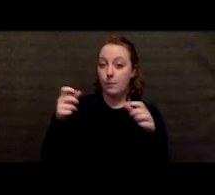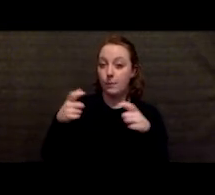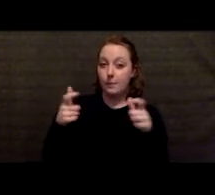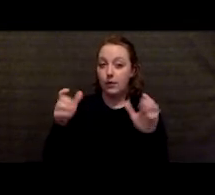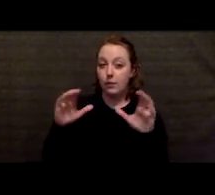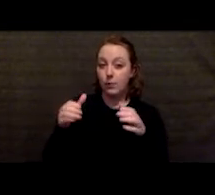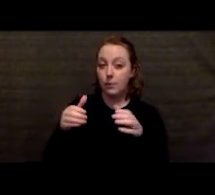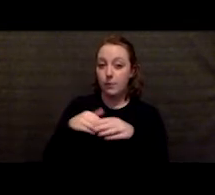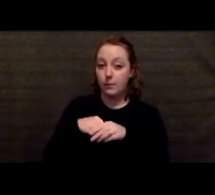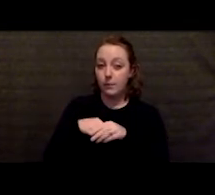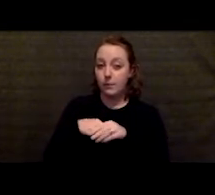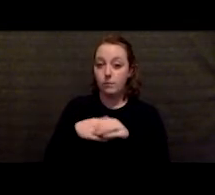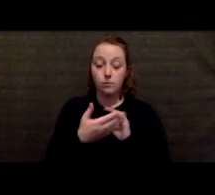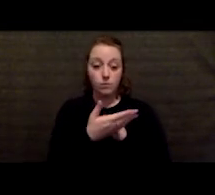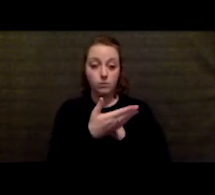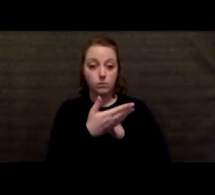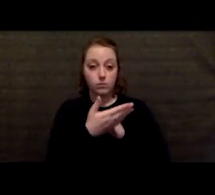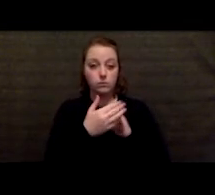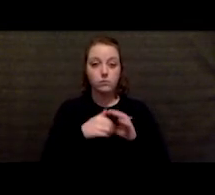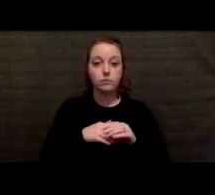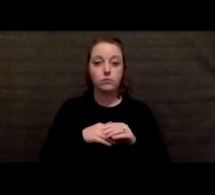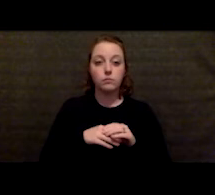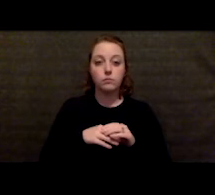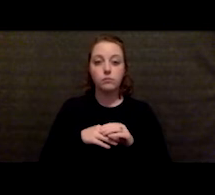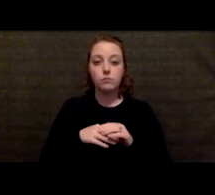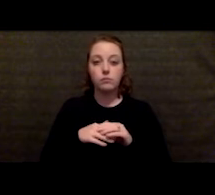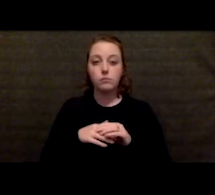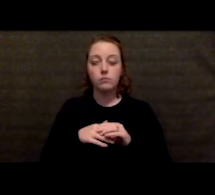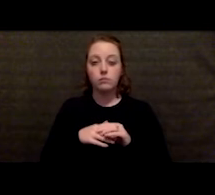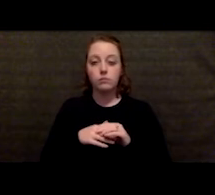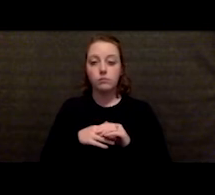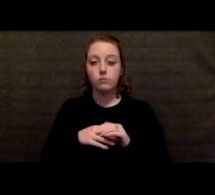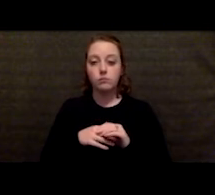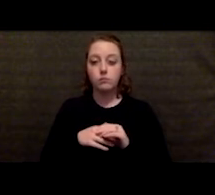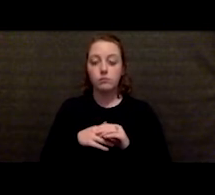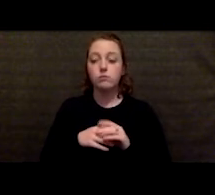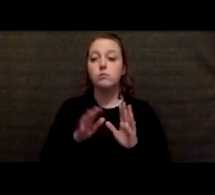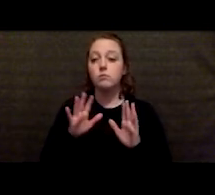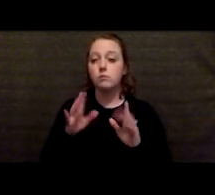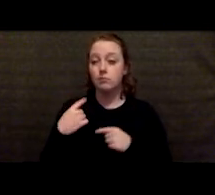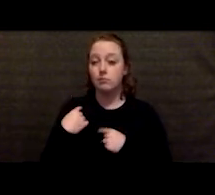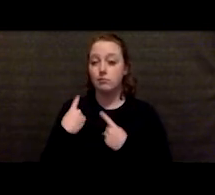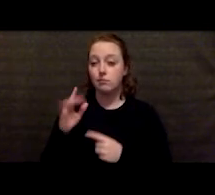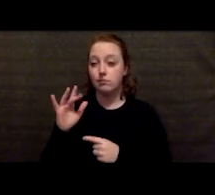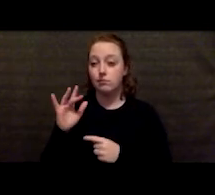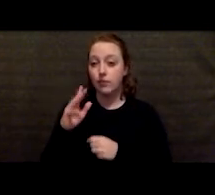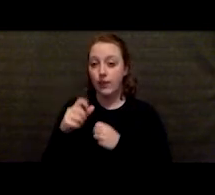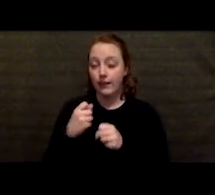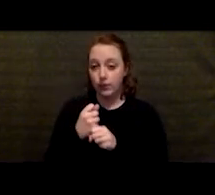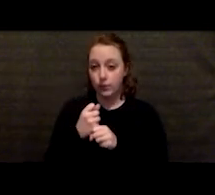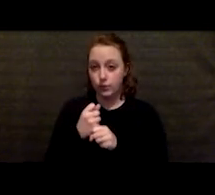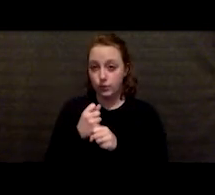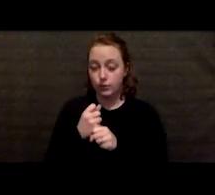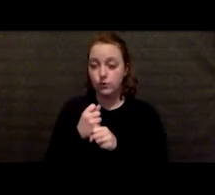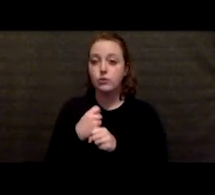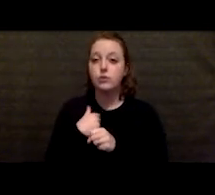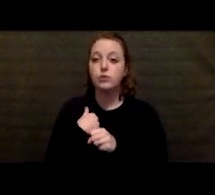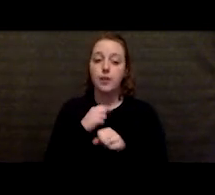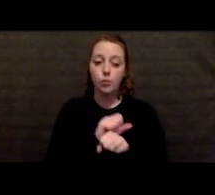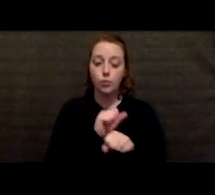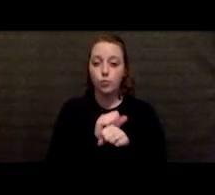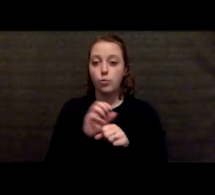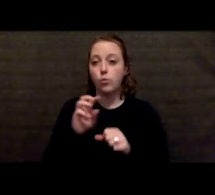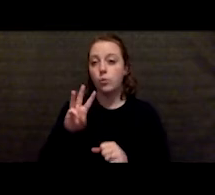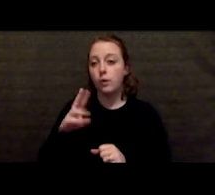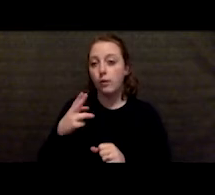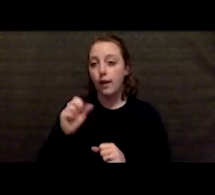So I over 25 years, I served at Waco High as a teacher, as a assistant